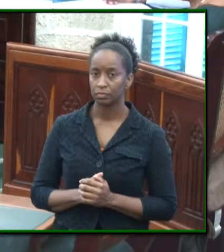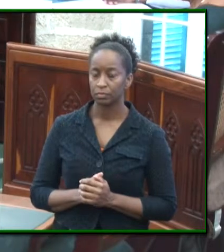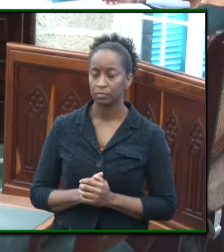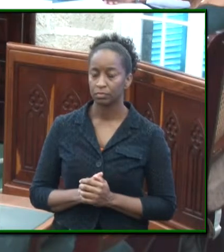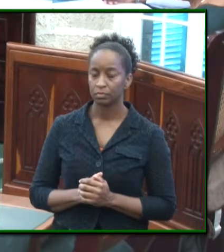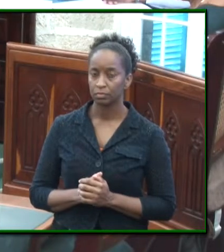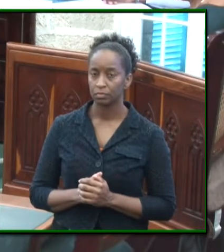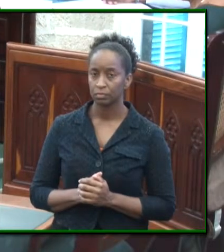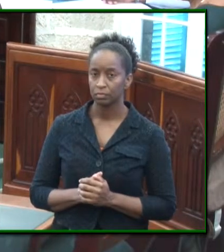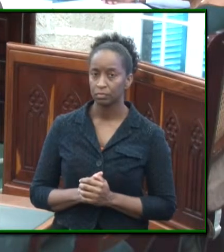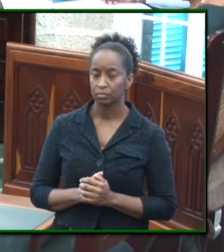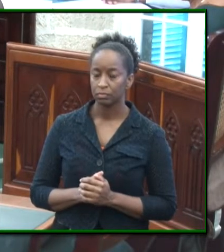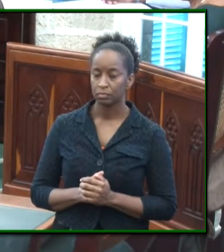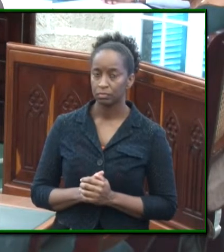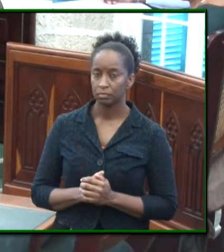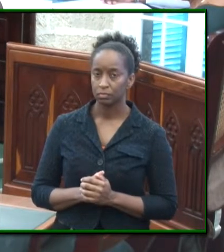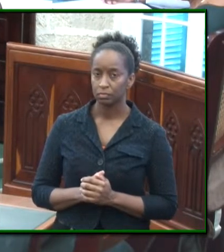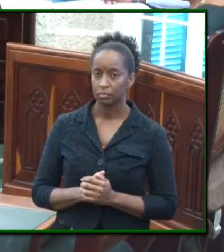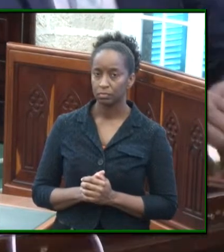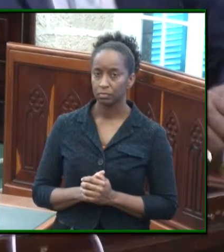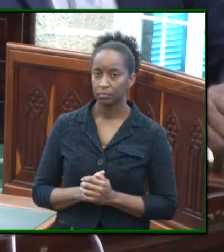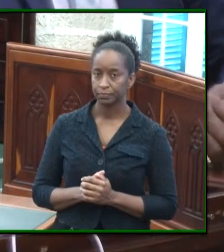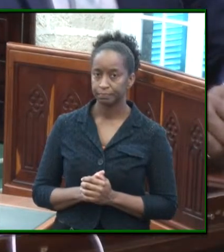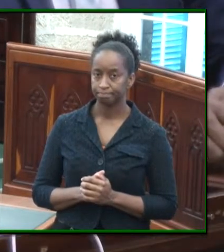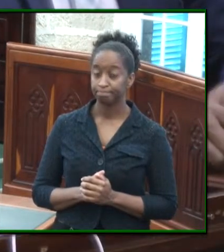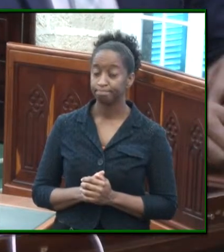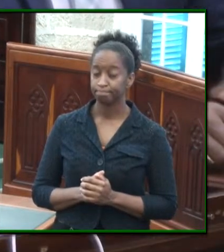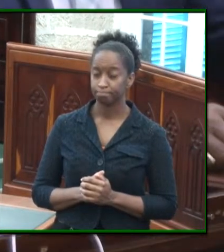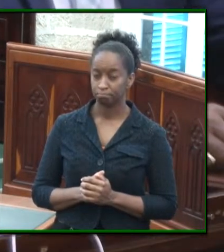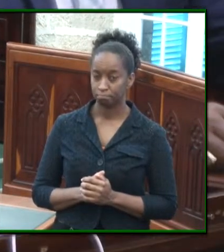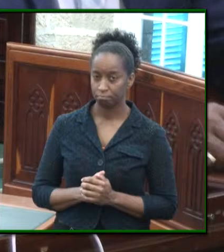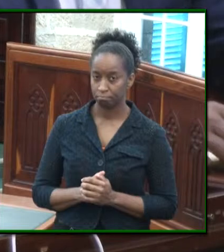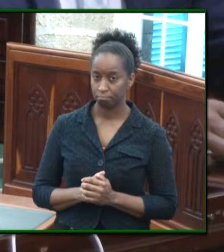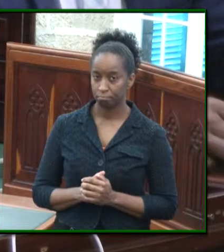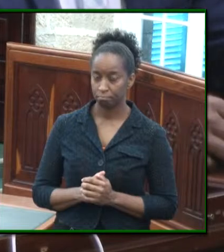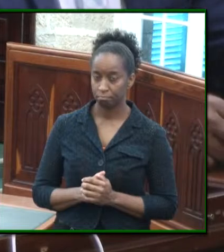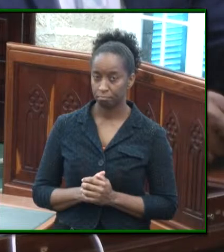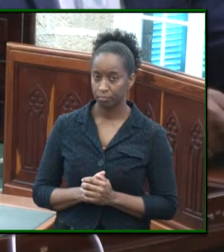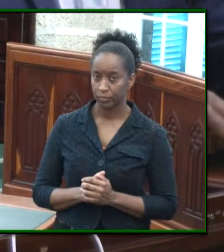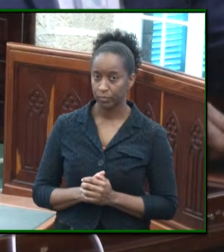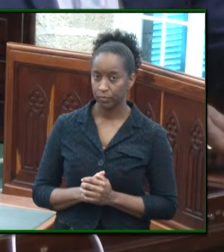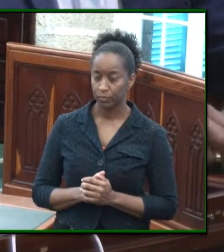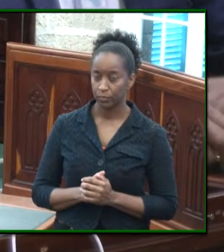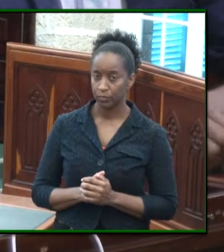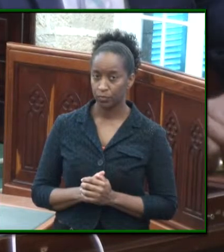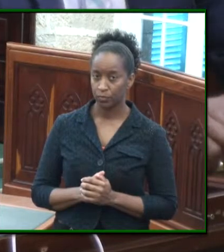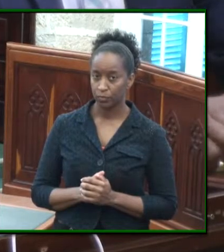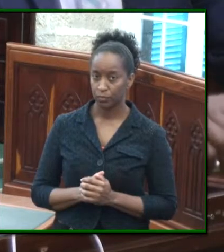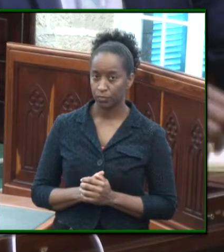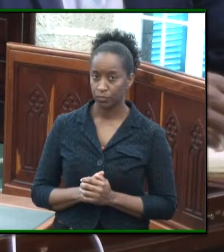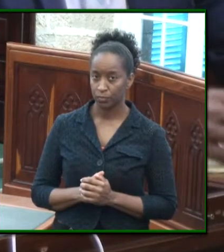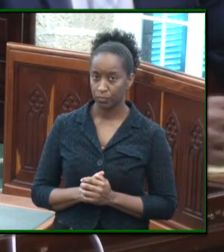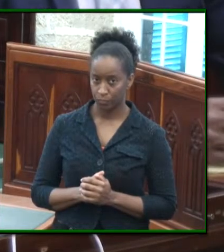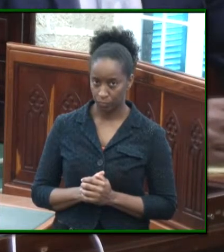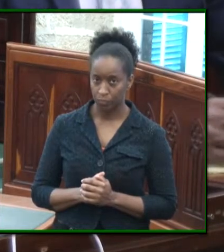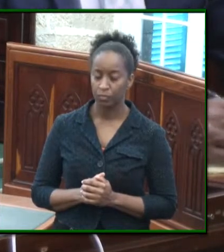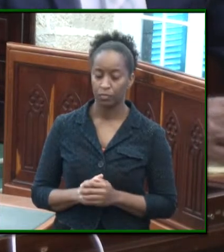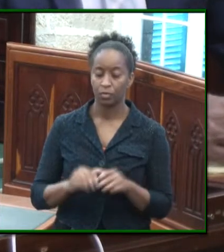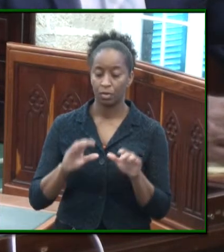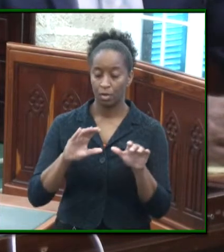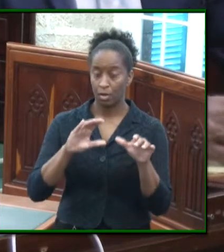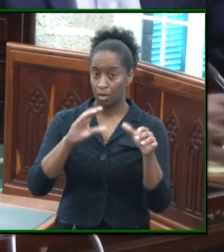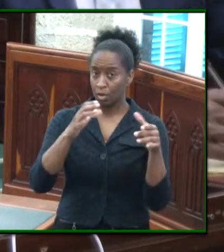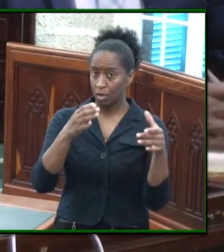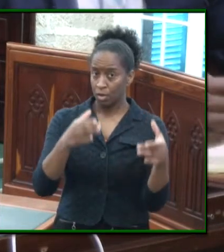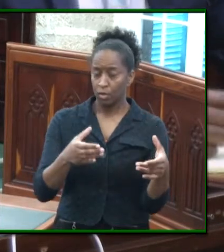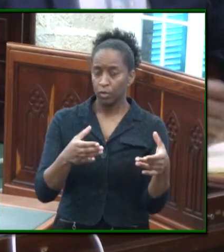It is of tremendous importance to us that we increase the size of the police